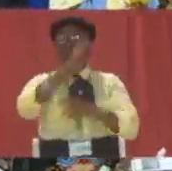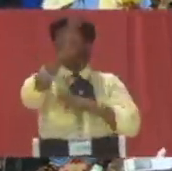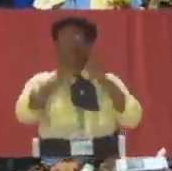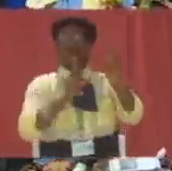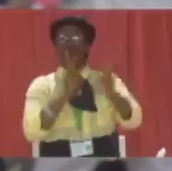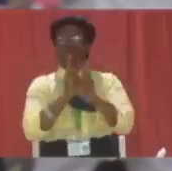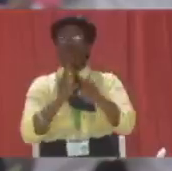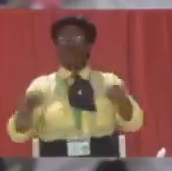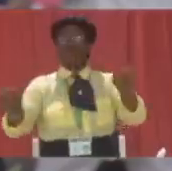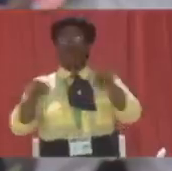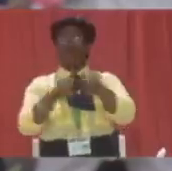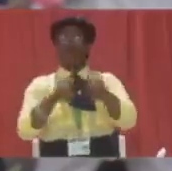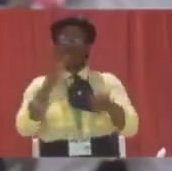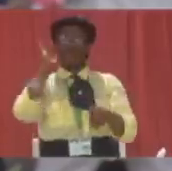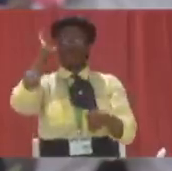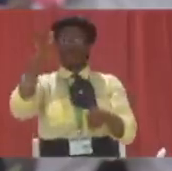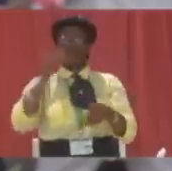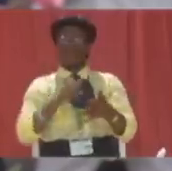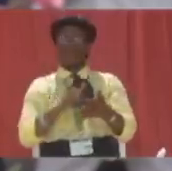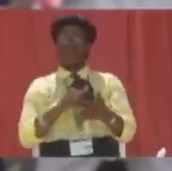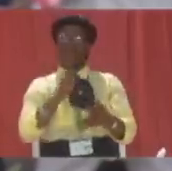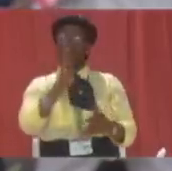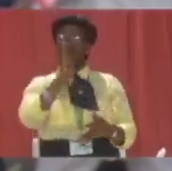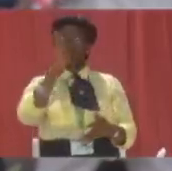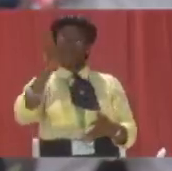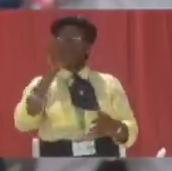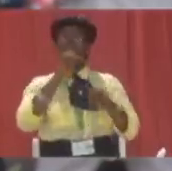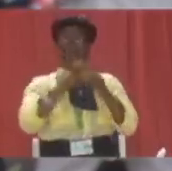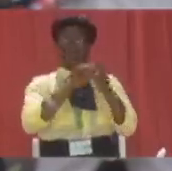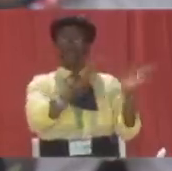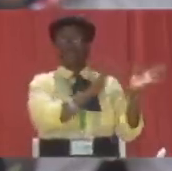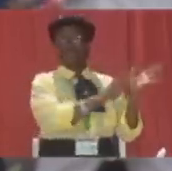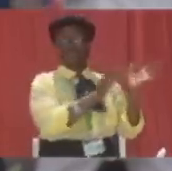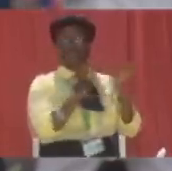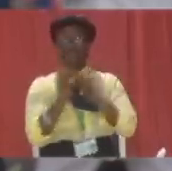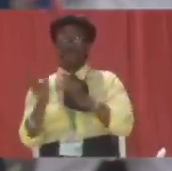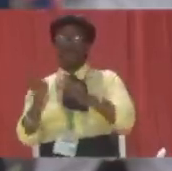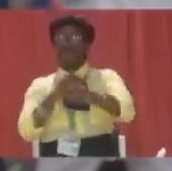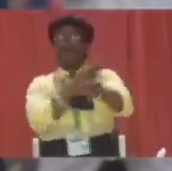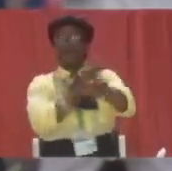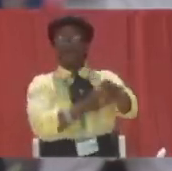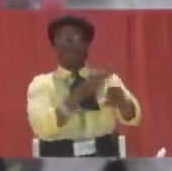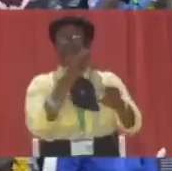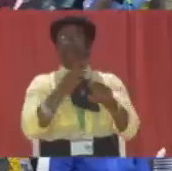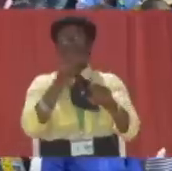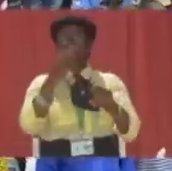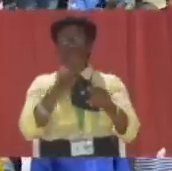So shall it be. In Jesus' mighty name we have prayed.